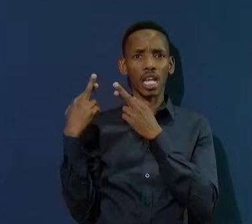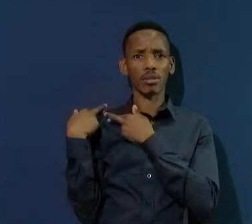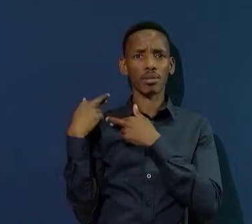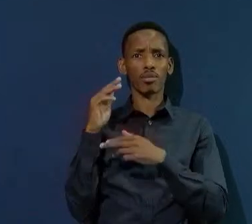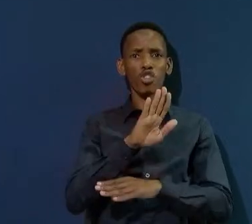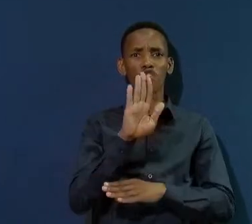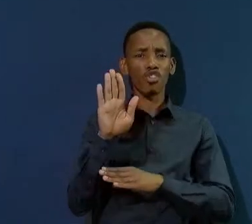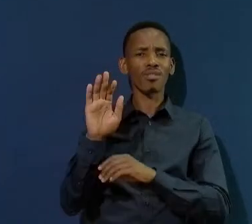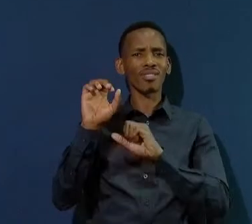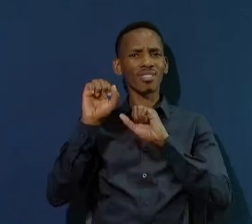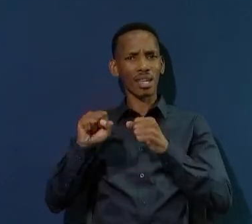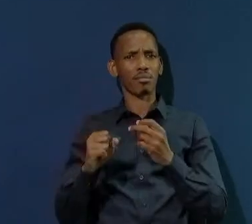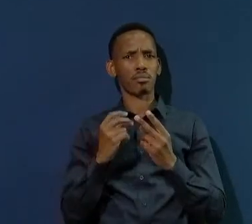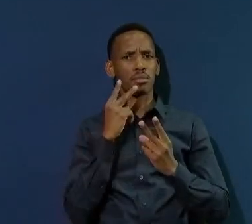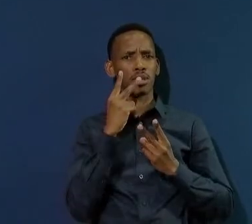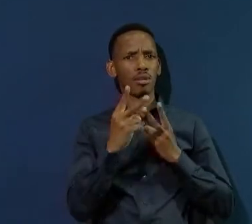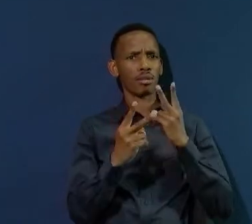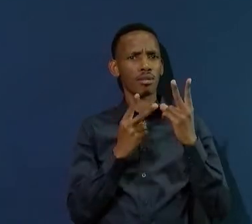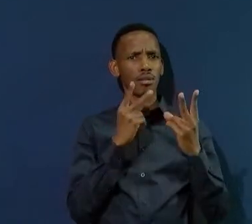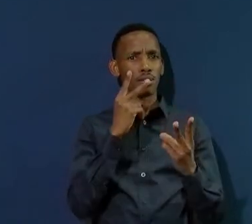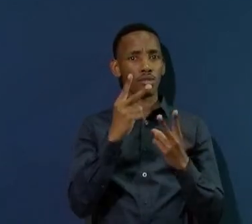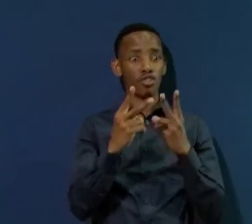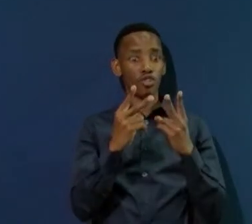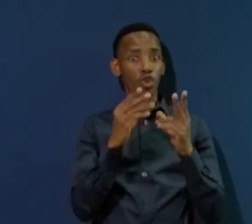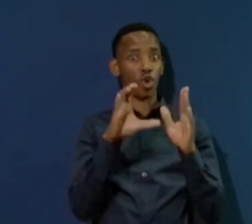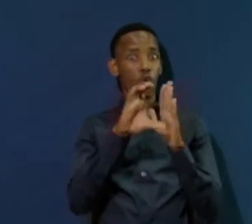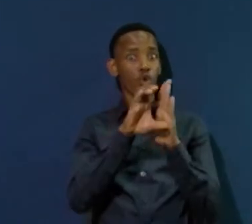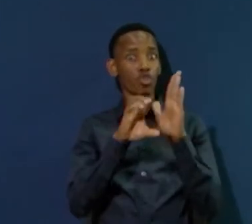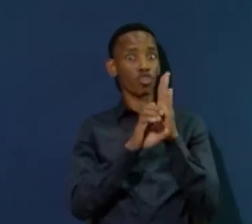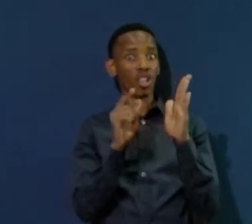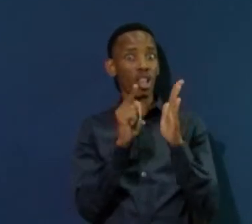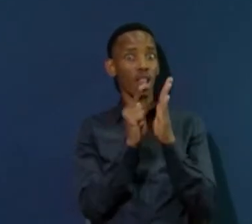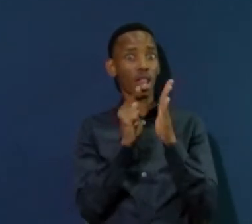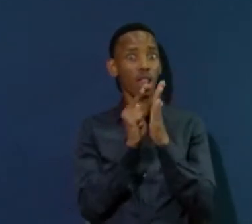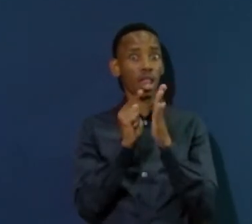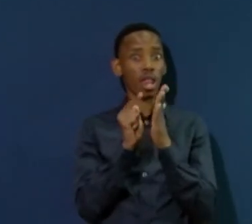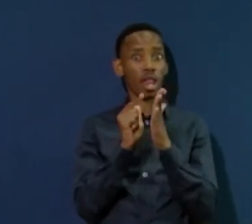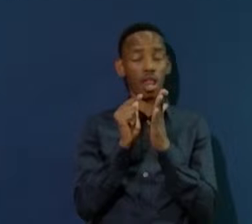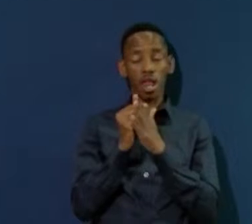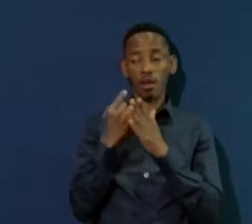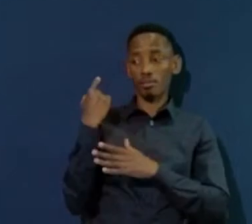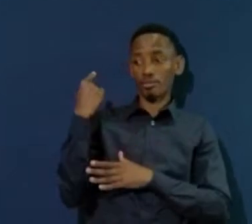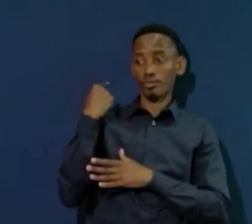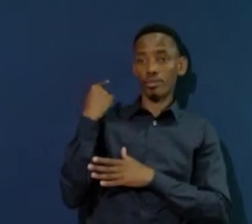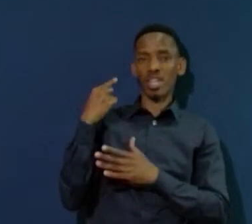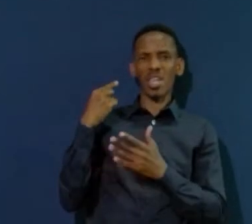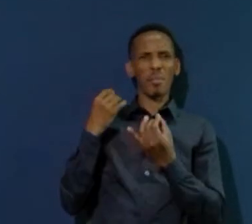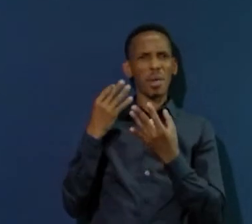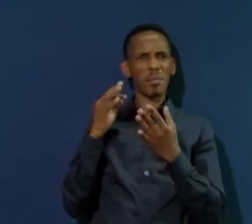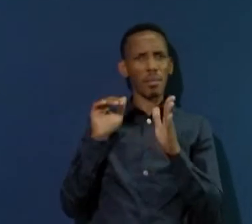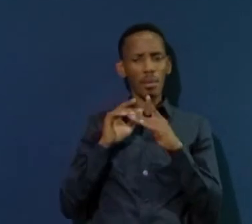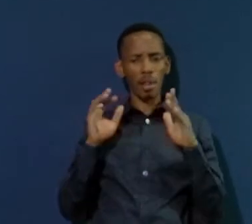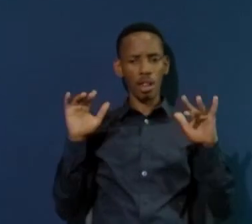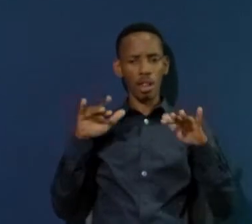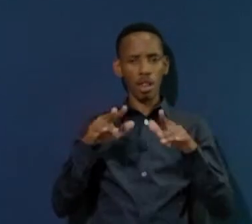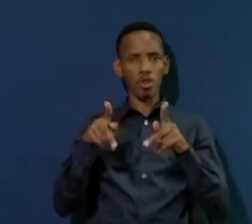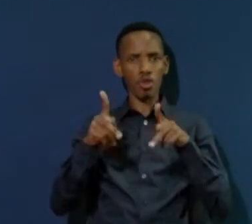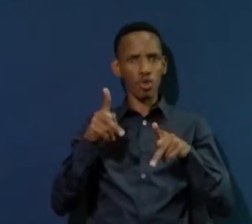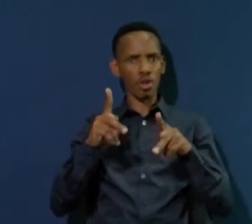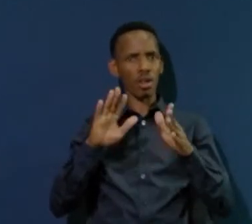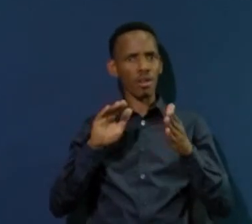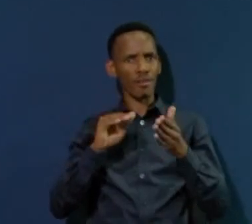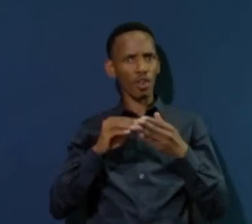can see, especially with the recent constitutional review, participation from citizens wasn't as we'd wanted it to be. Right.